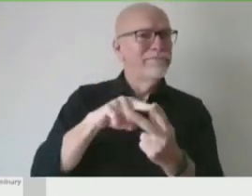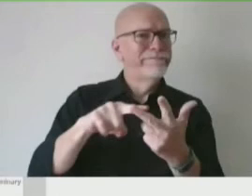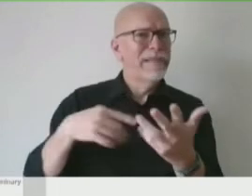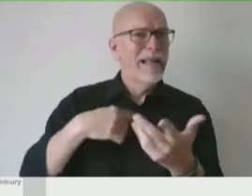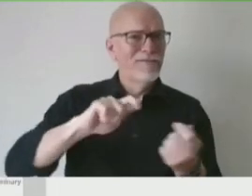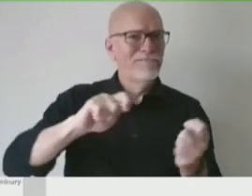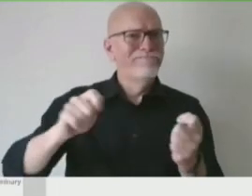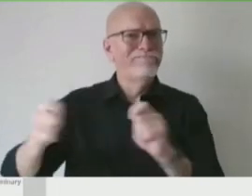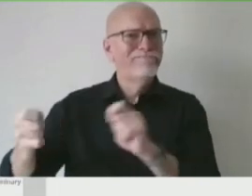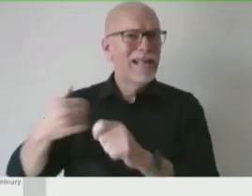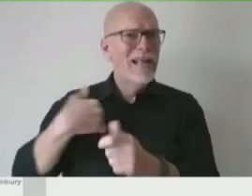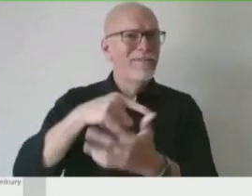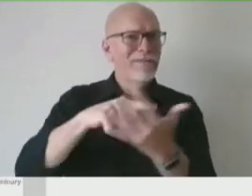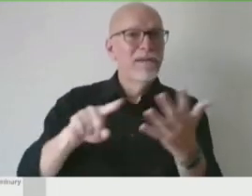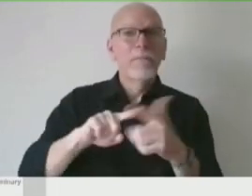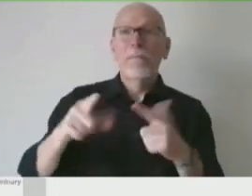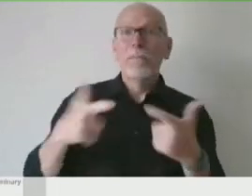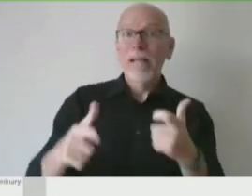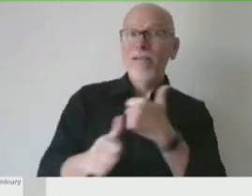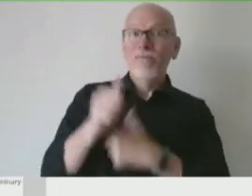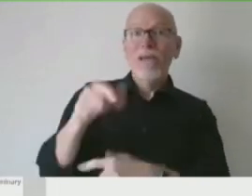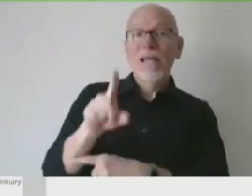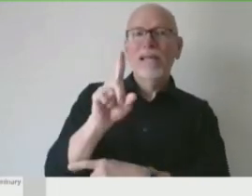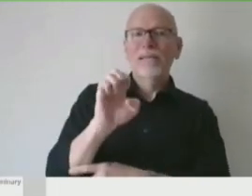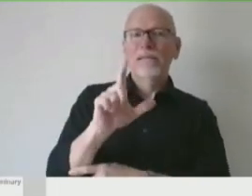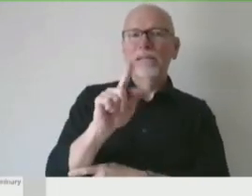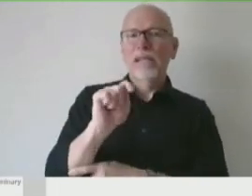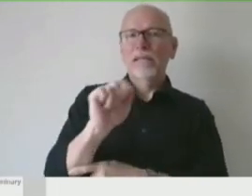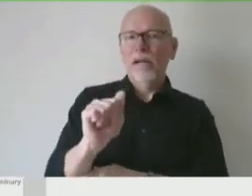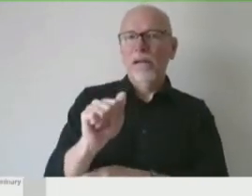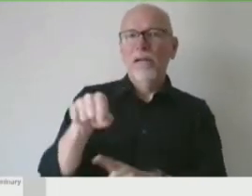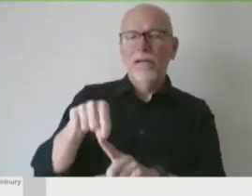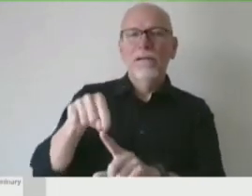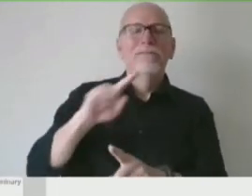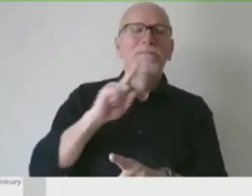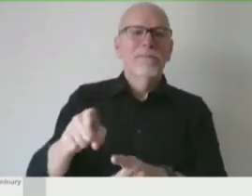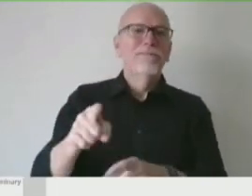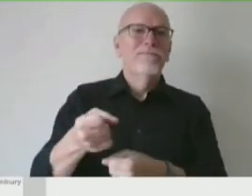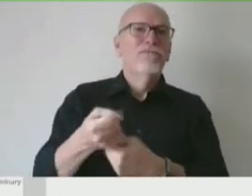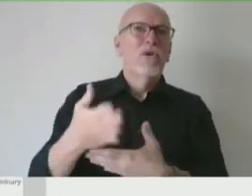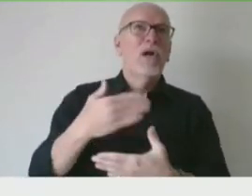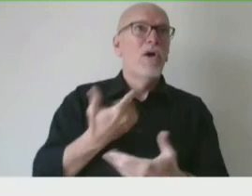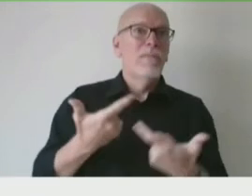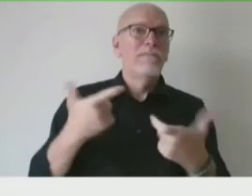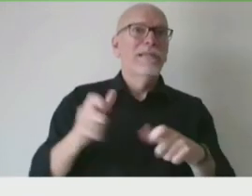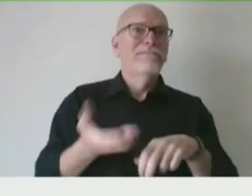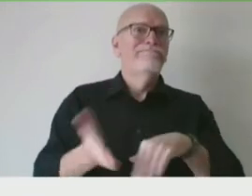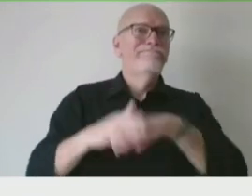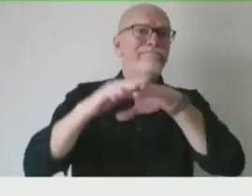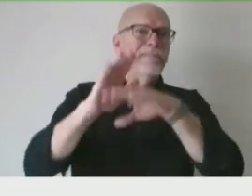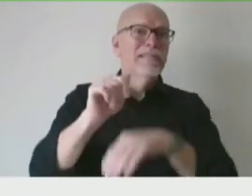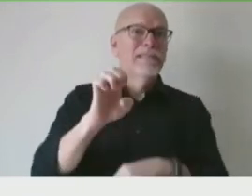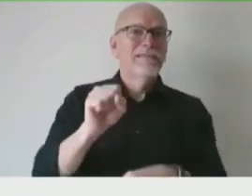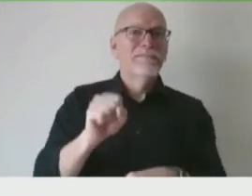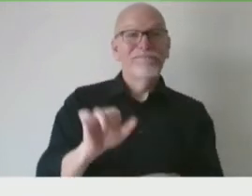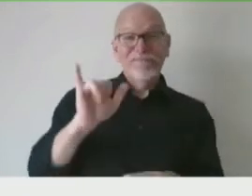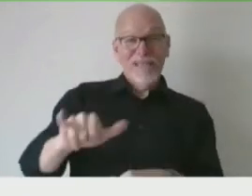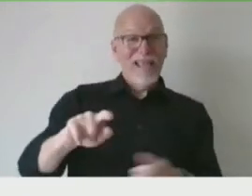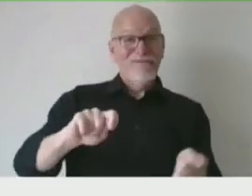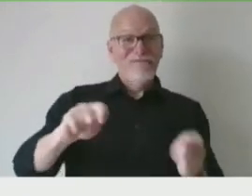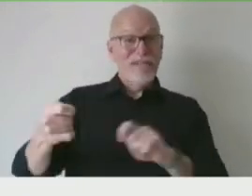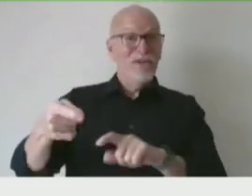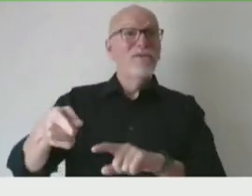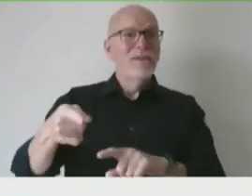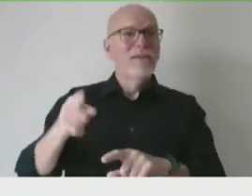variants, but the biggest threat is from the Delta variant, which is fueling our current increase in cases. This variant, which was first identified